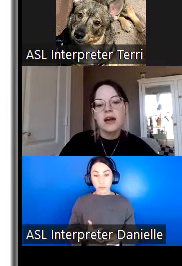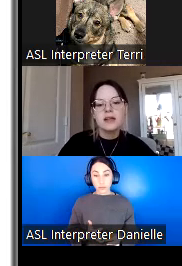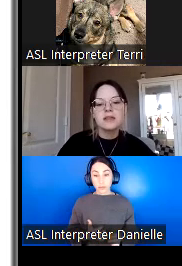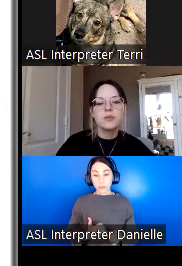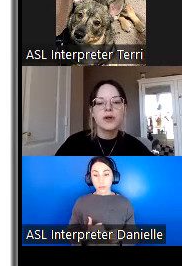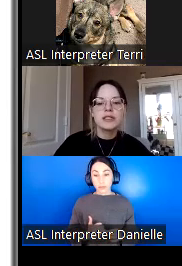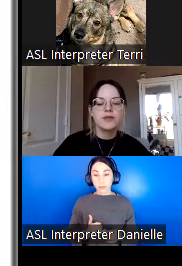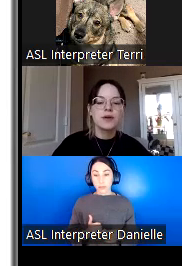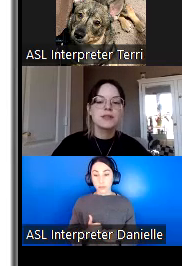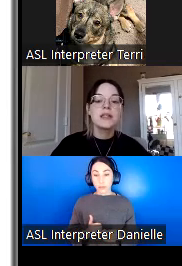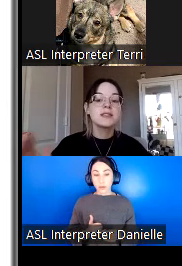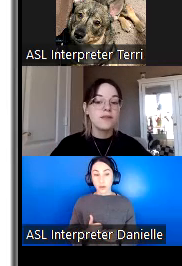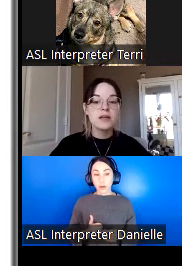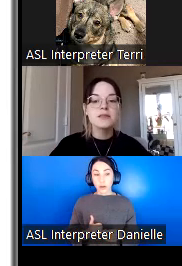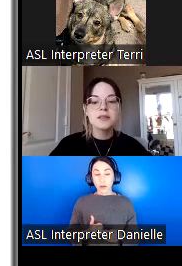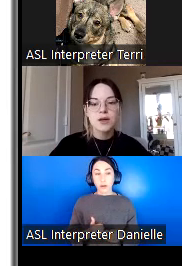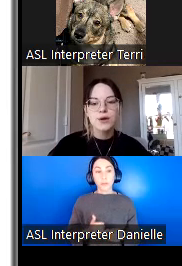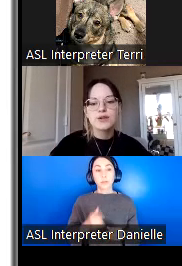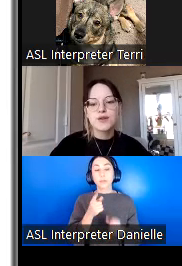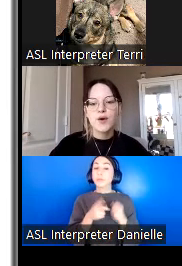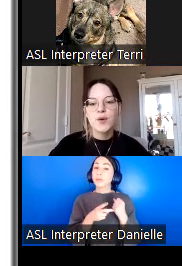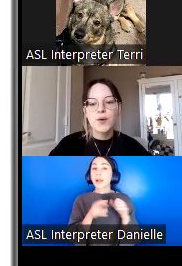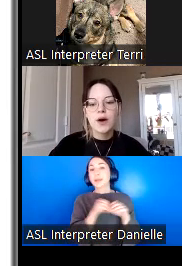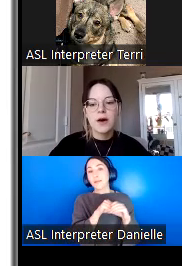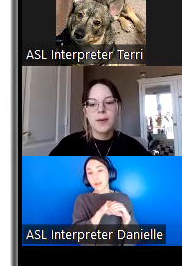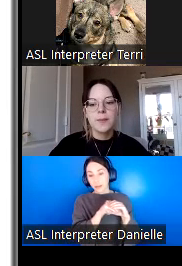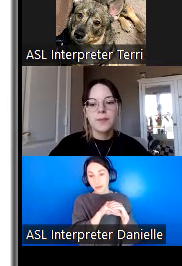Another thing that is important to focus on is savings.